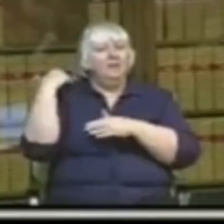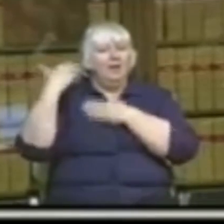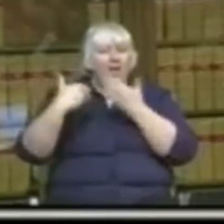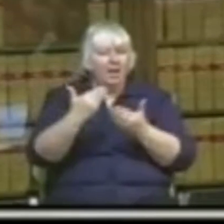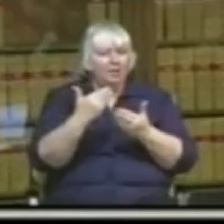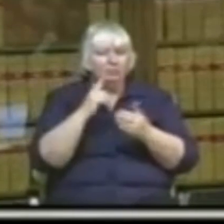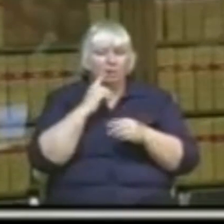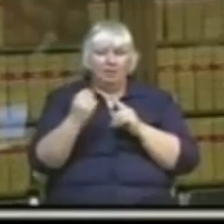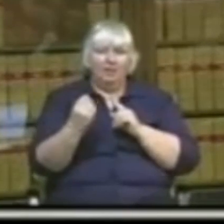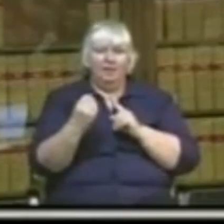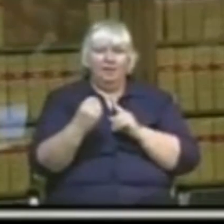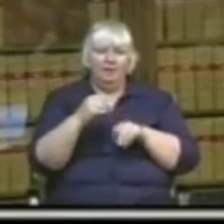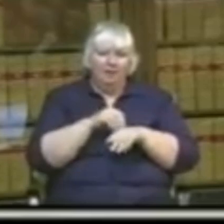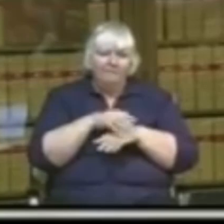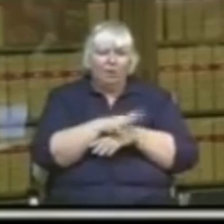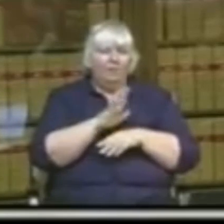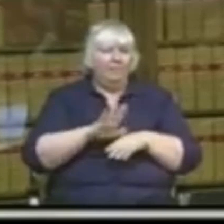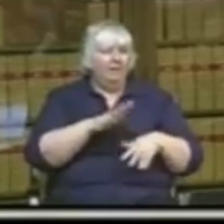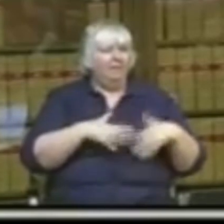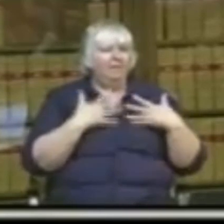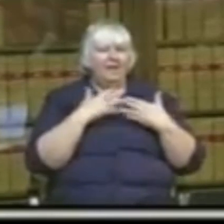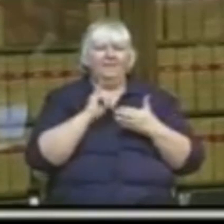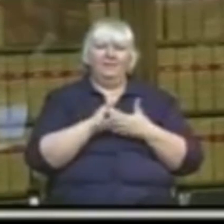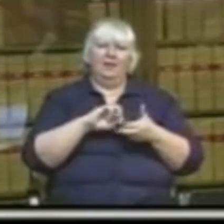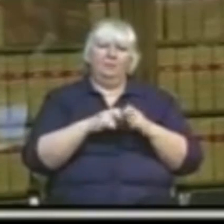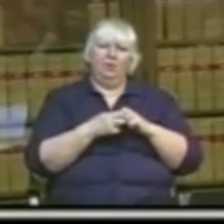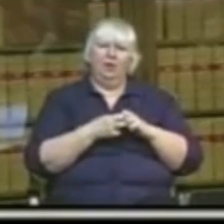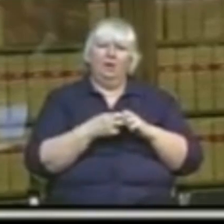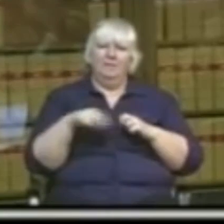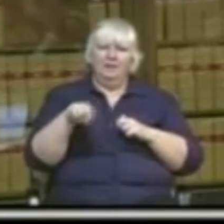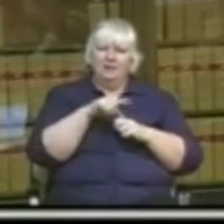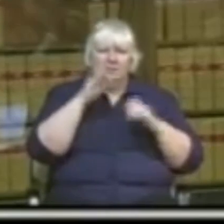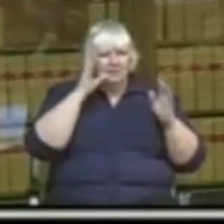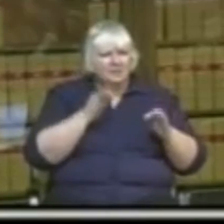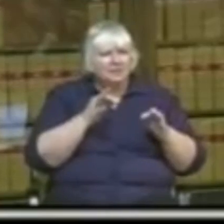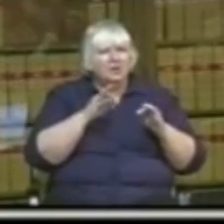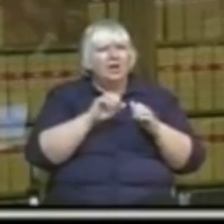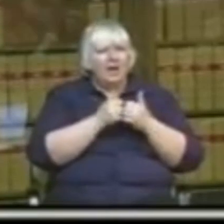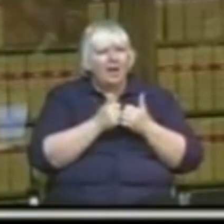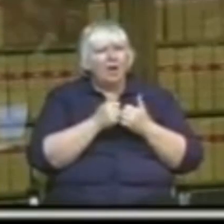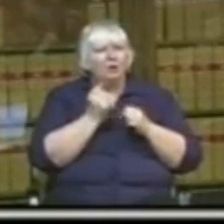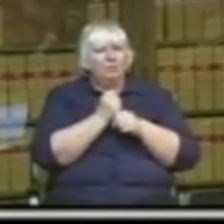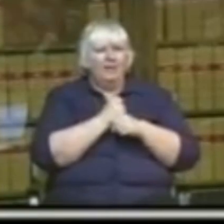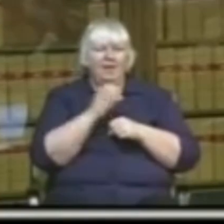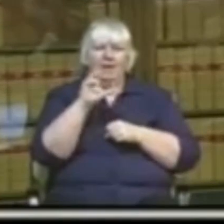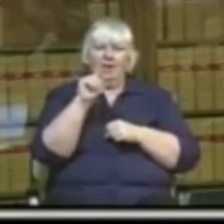their lives? These are some of the questions that trouble me, because that's how you plan for outcomes.